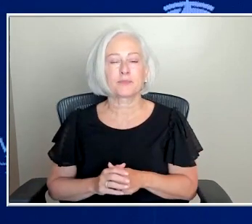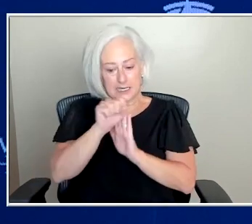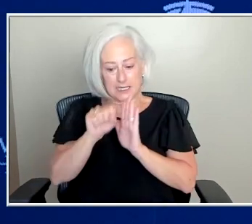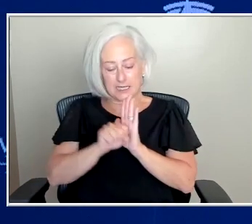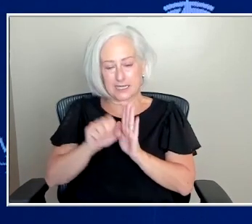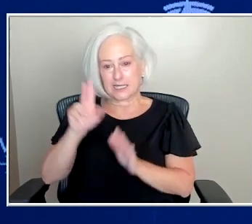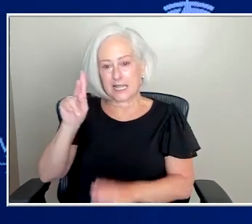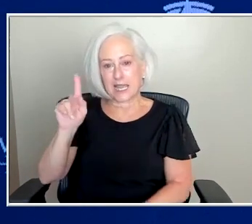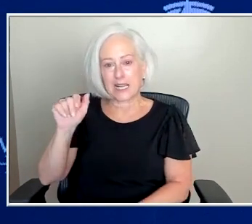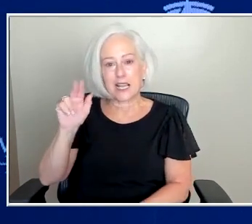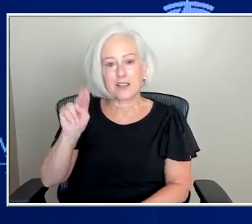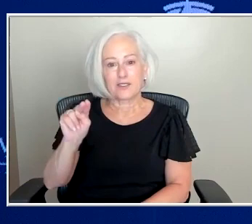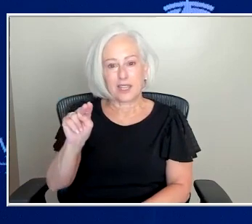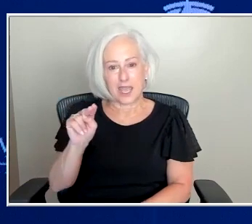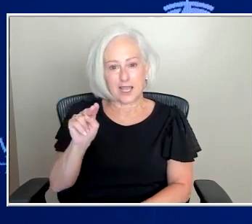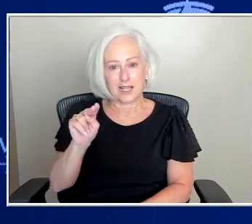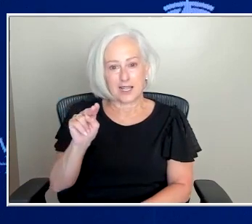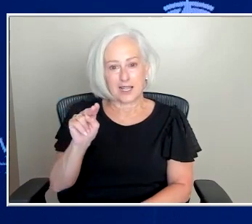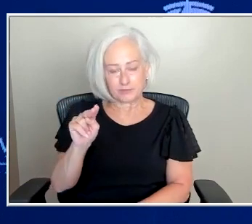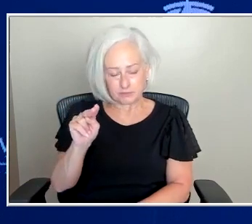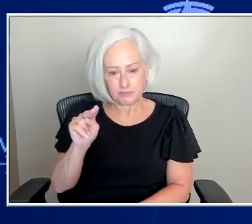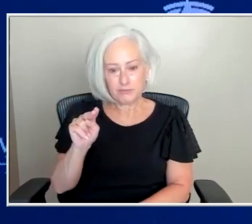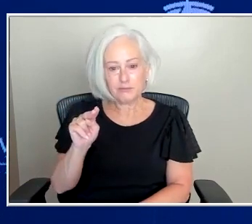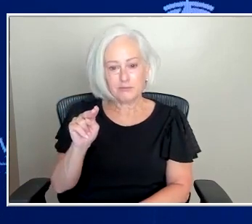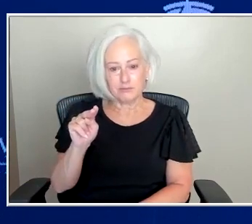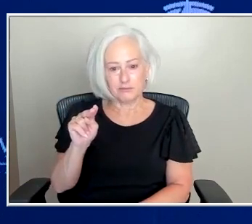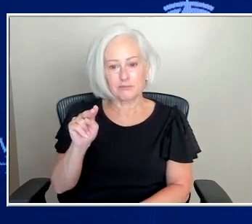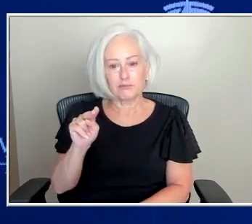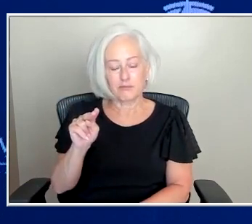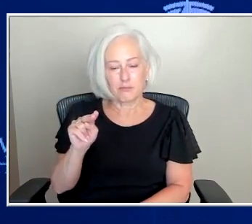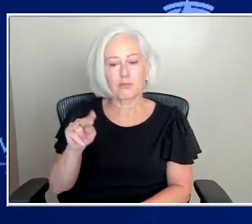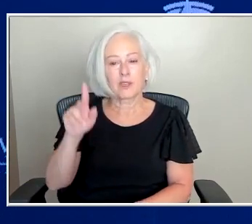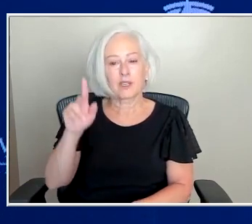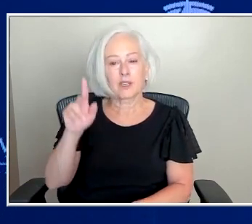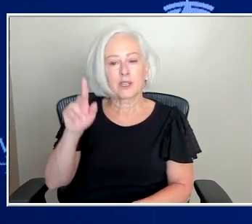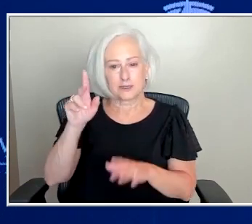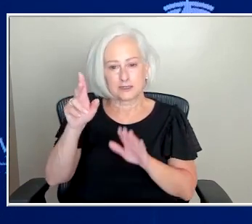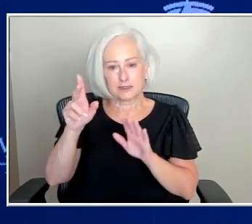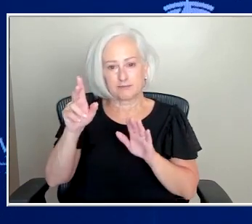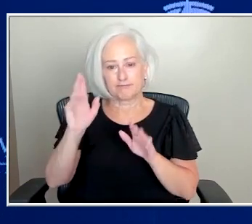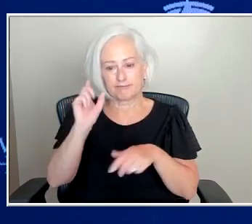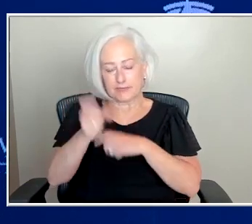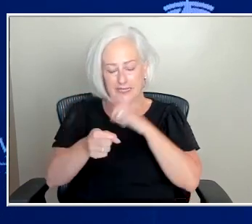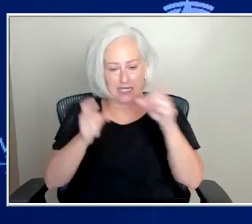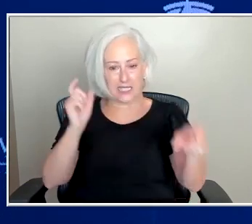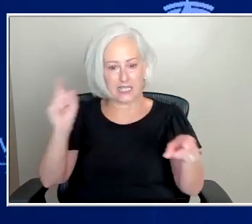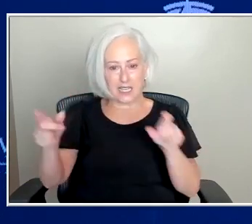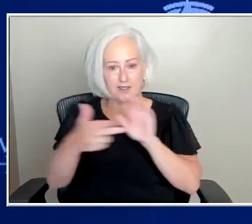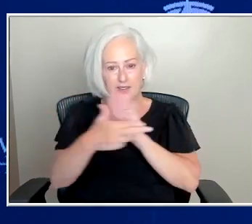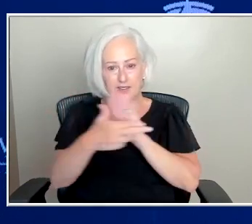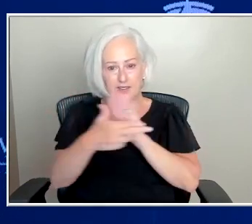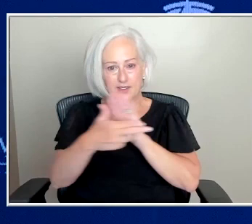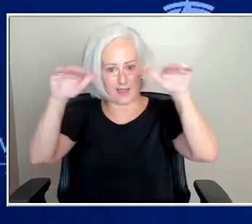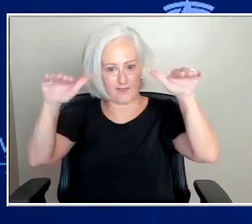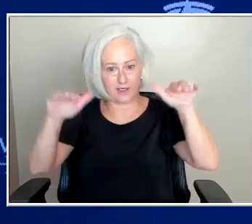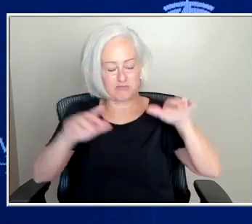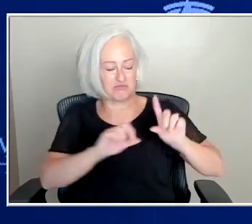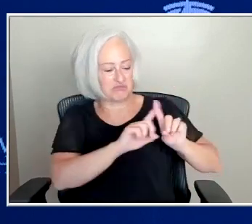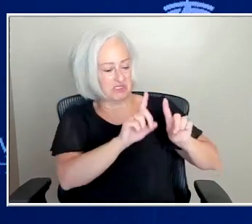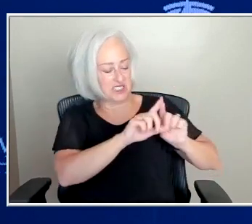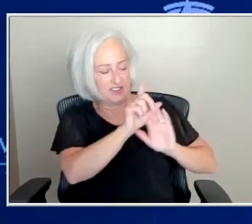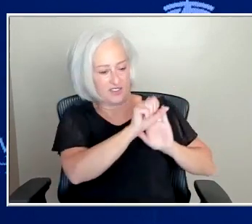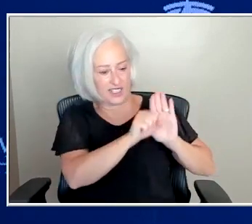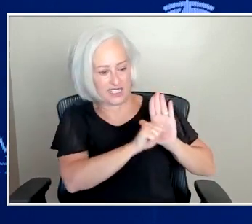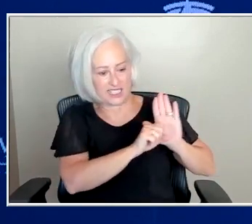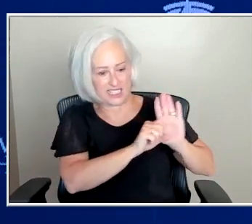is the state designates the levels of trauma centers. It's a little bit different in other states. In Kansas, we've decided